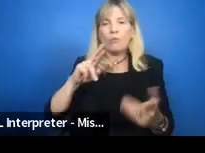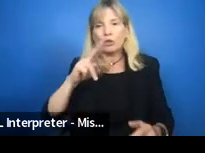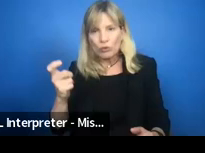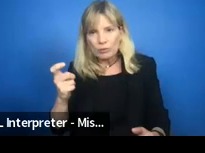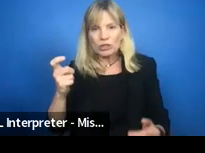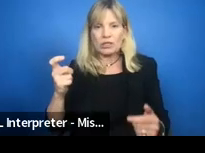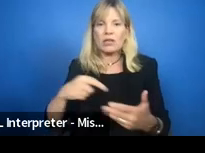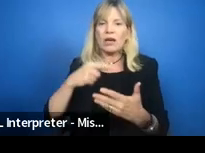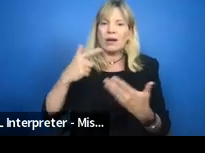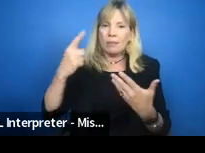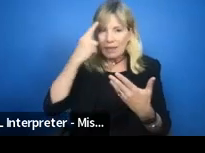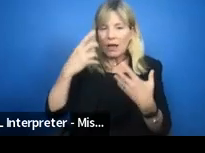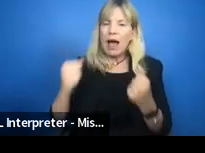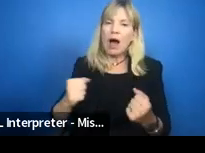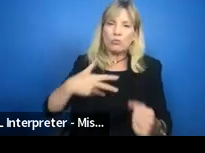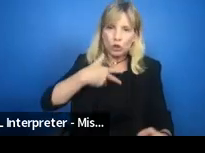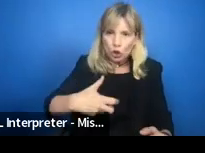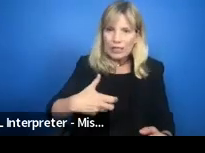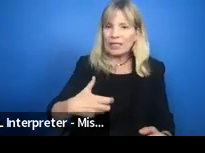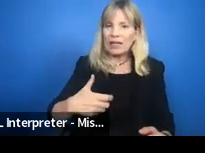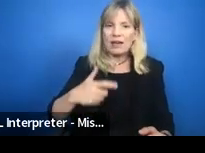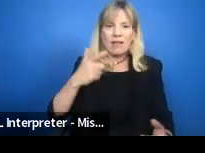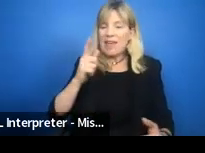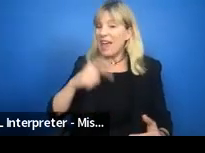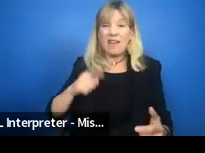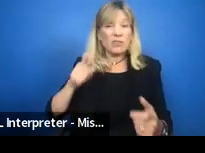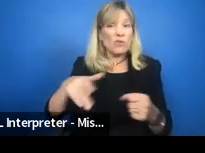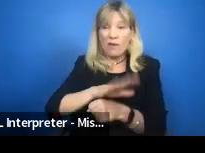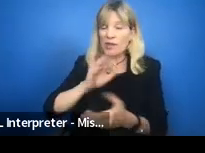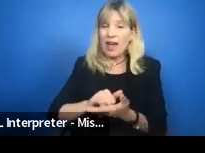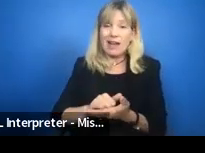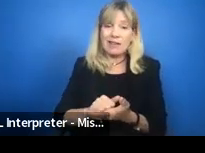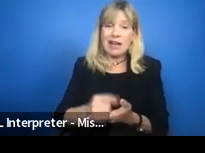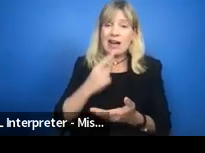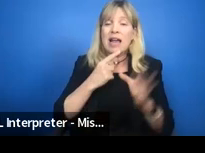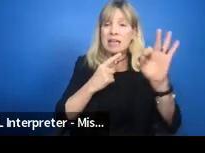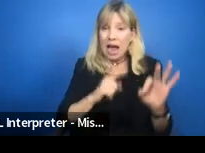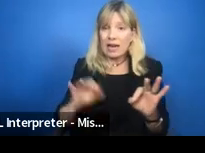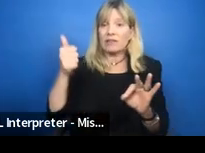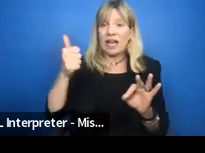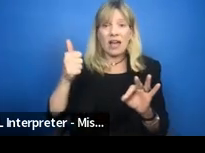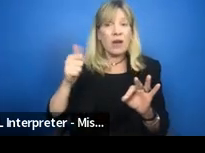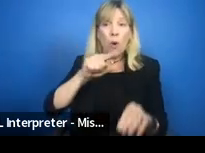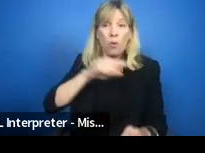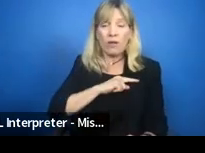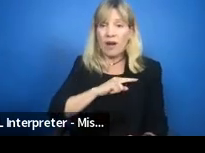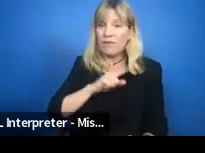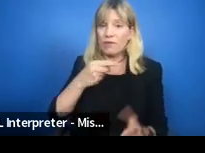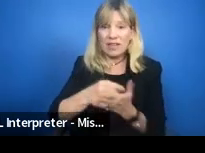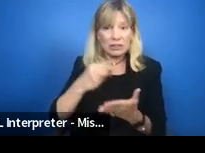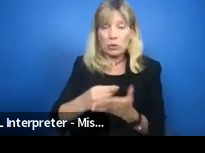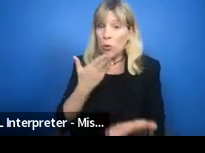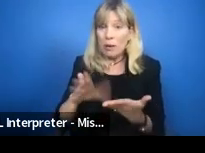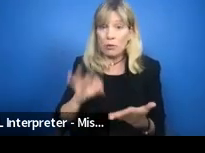all of that. And as I mentioned, financial assistance, 9 in 10 people qualify for financial help. So you may find a plan